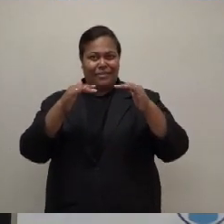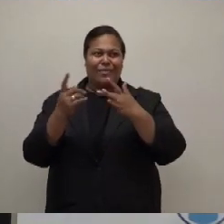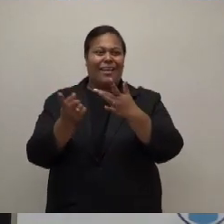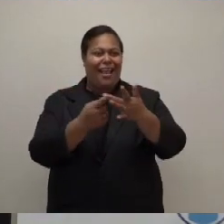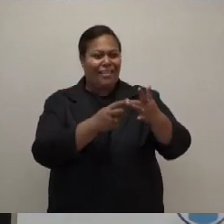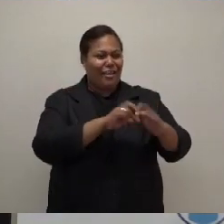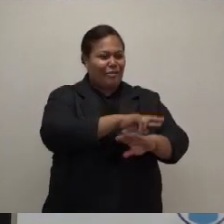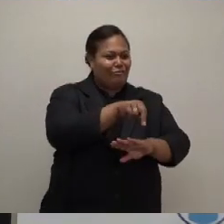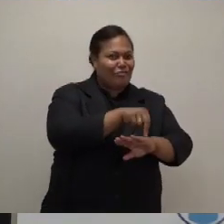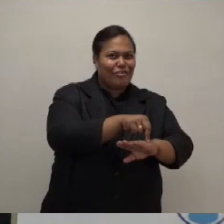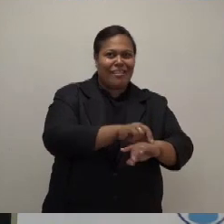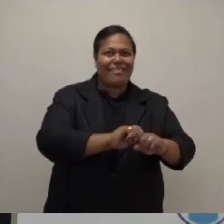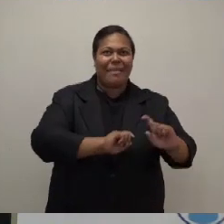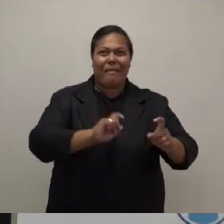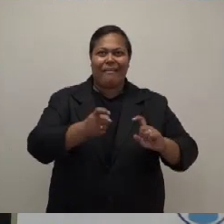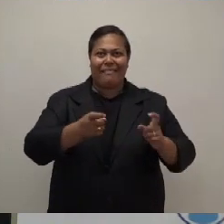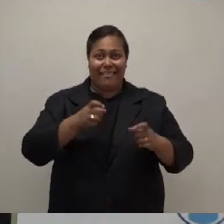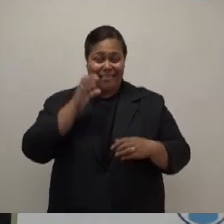neighbors.